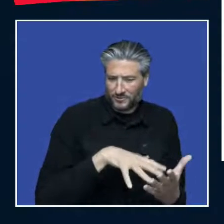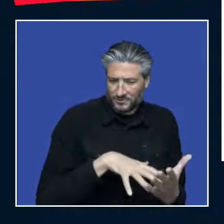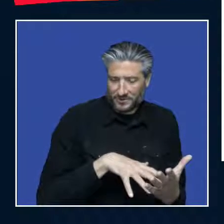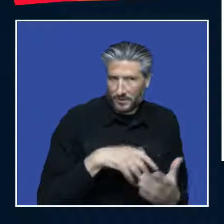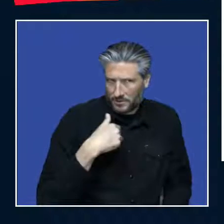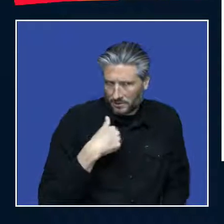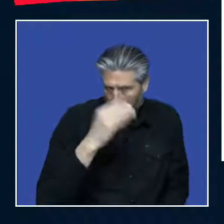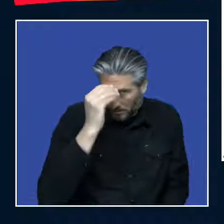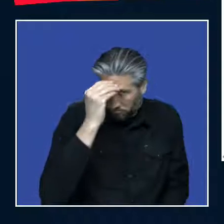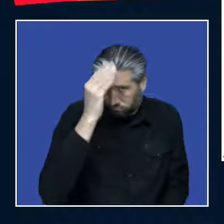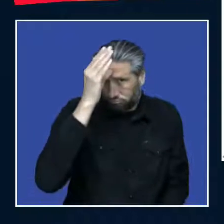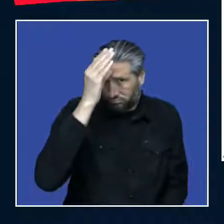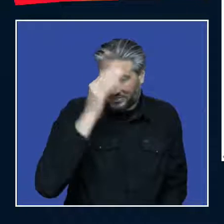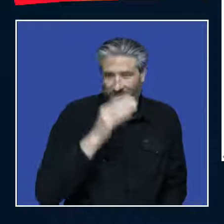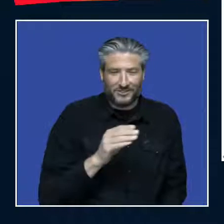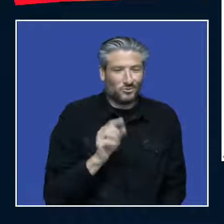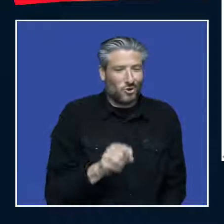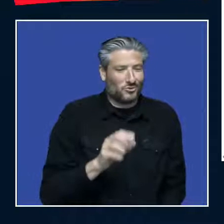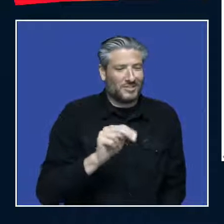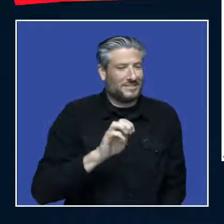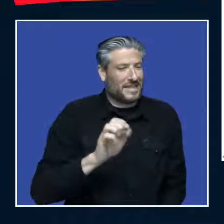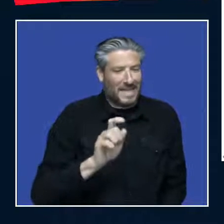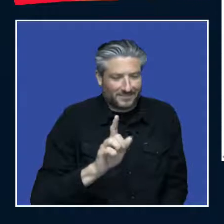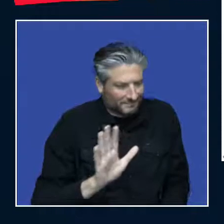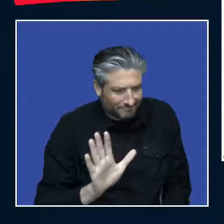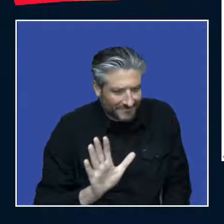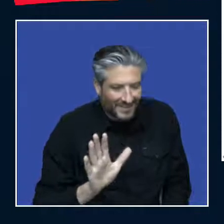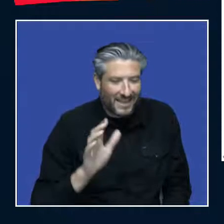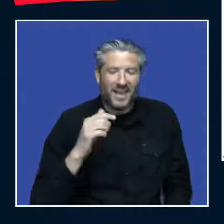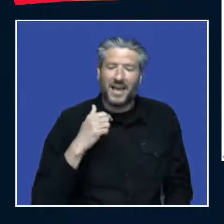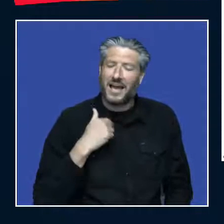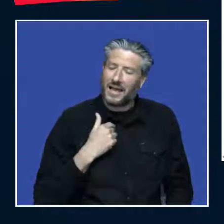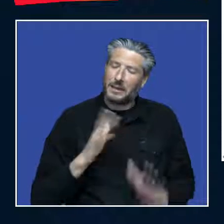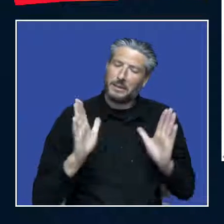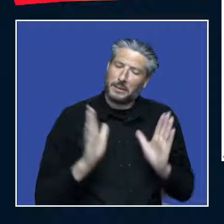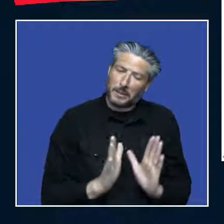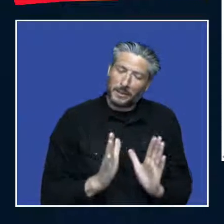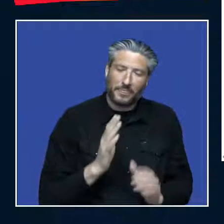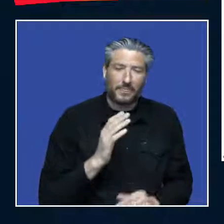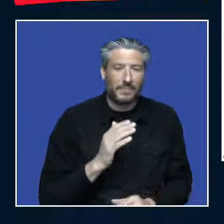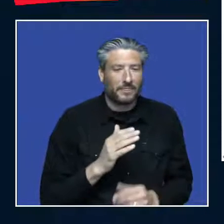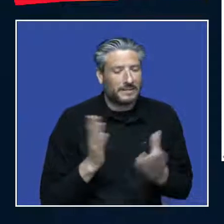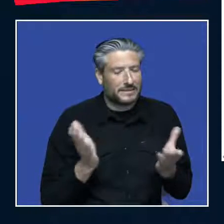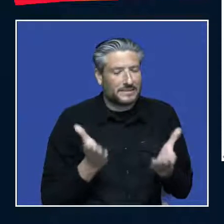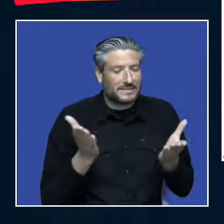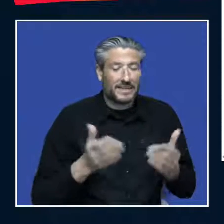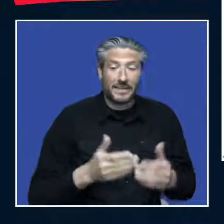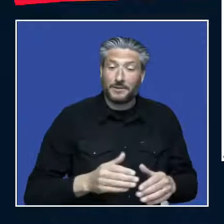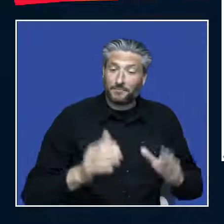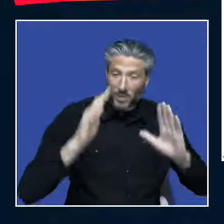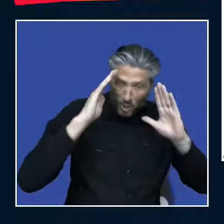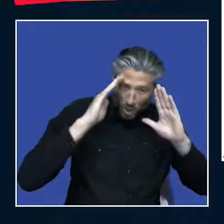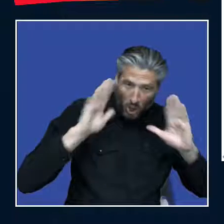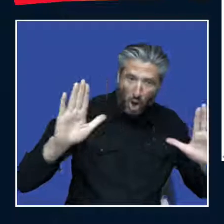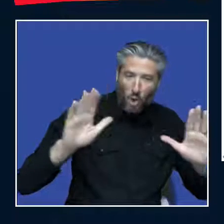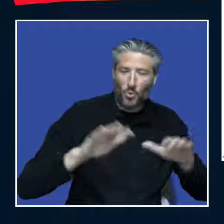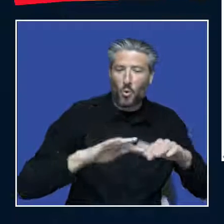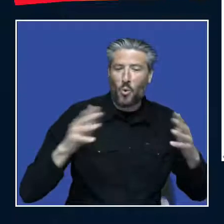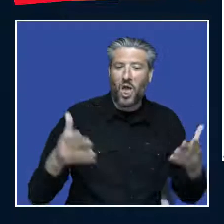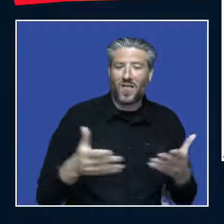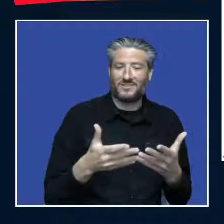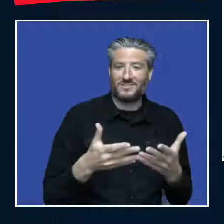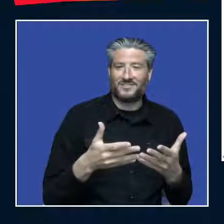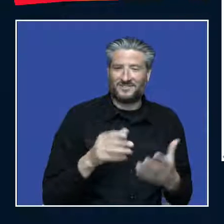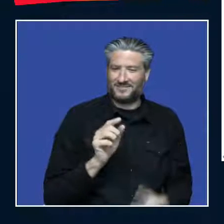with using hello world. So here I have my hello world, and then I just keep the console